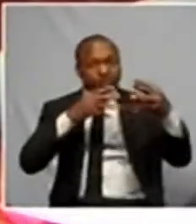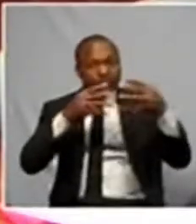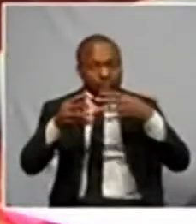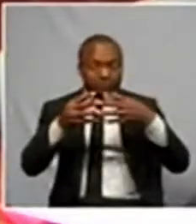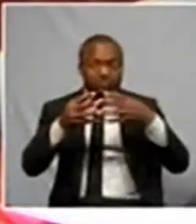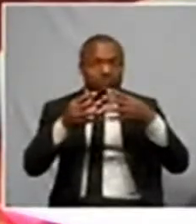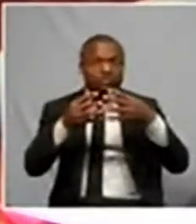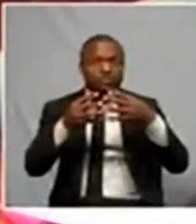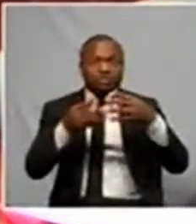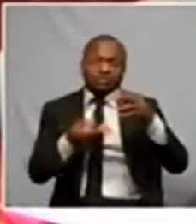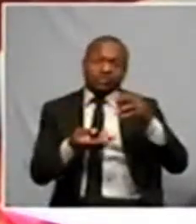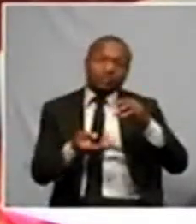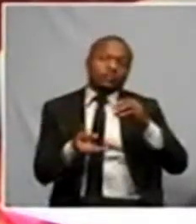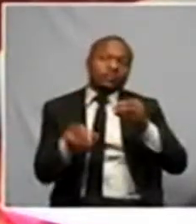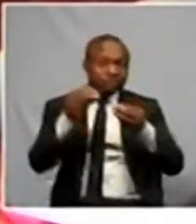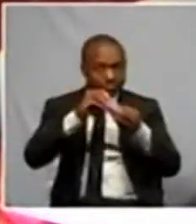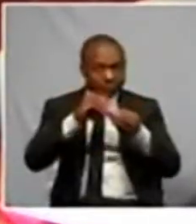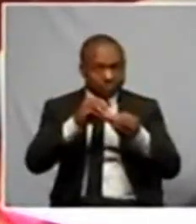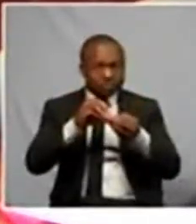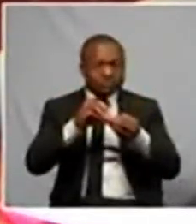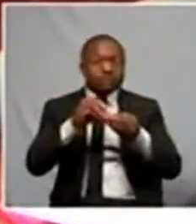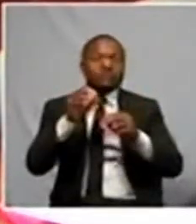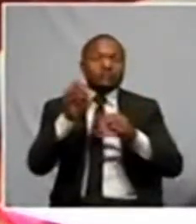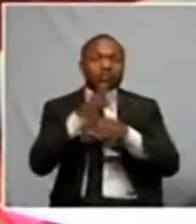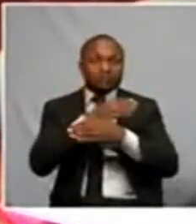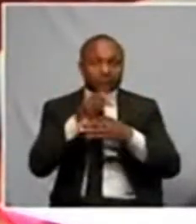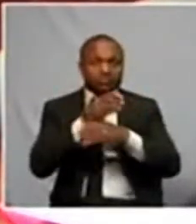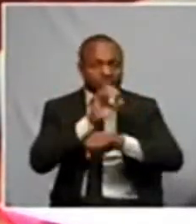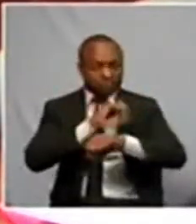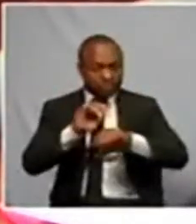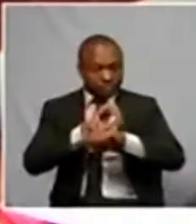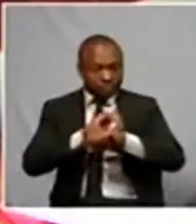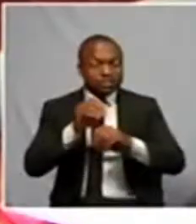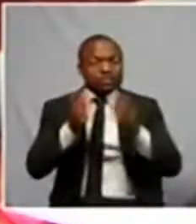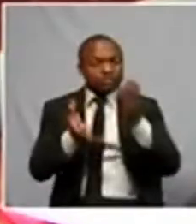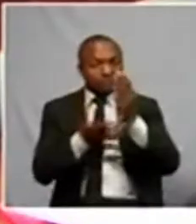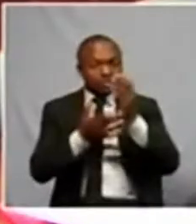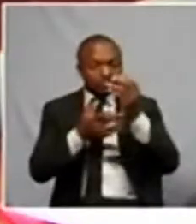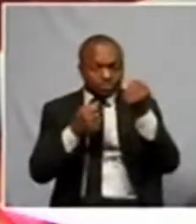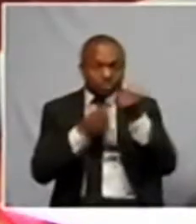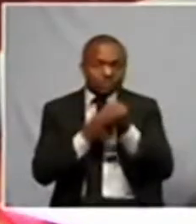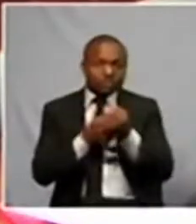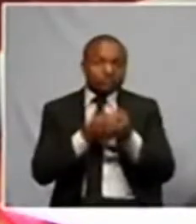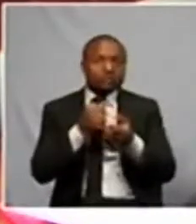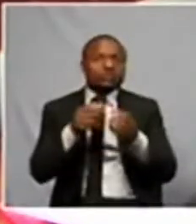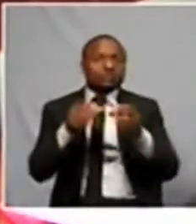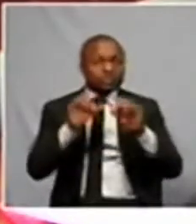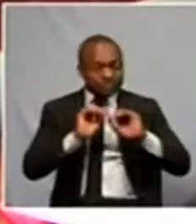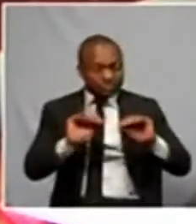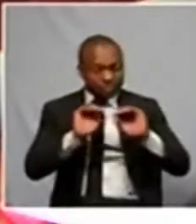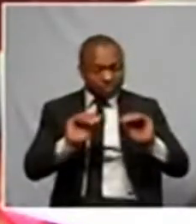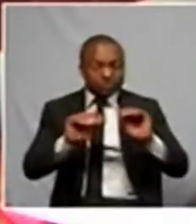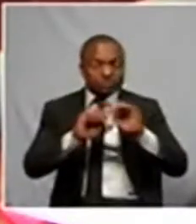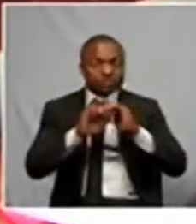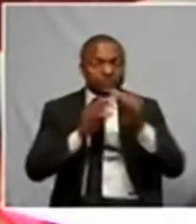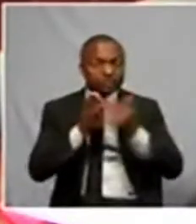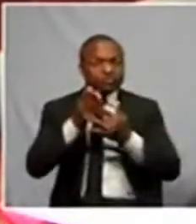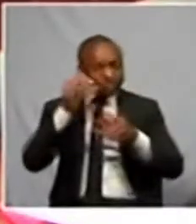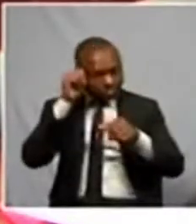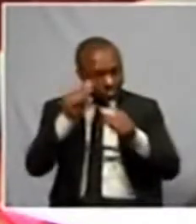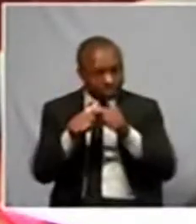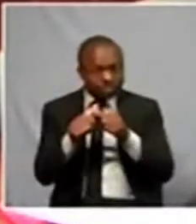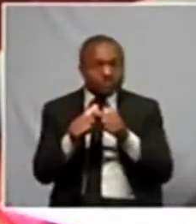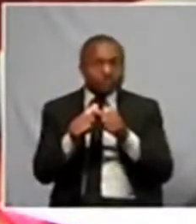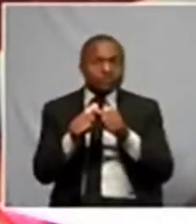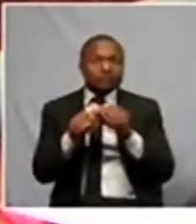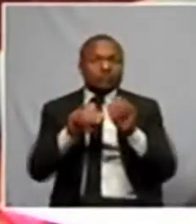trade opportunities. With the added support of technical assistance and capacity building through the agreement's funding mechanism